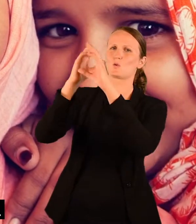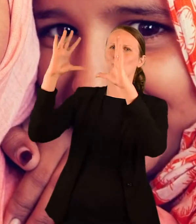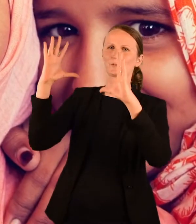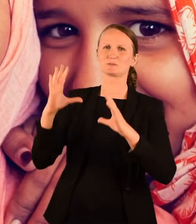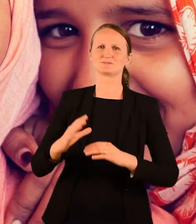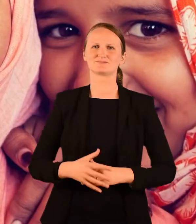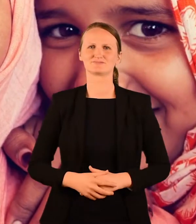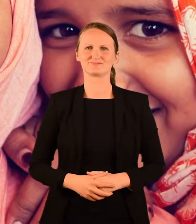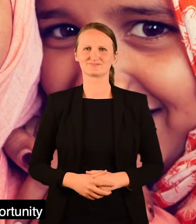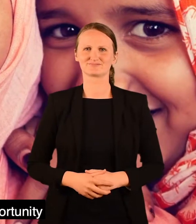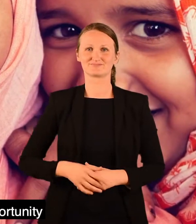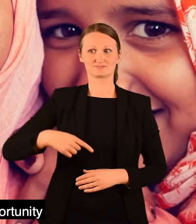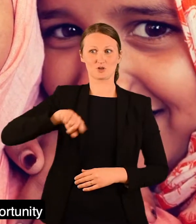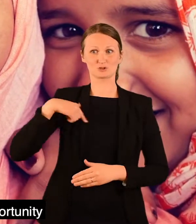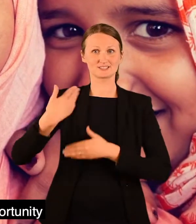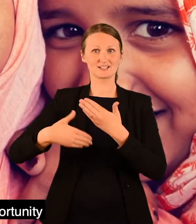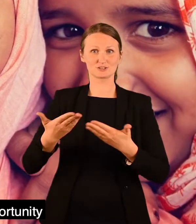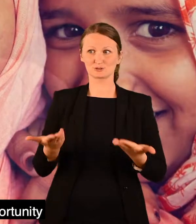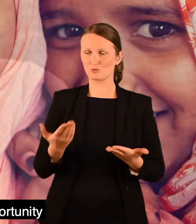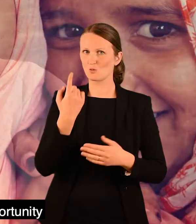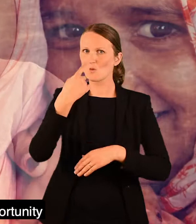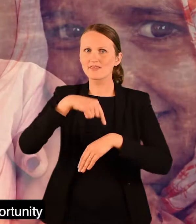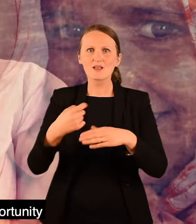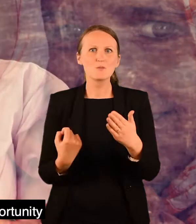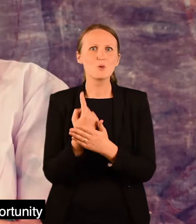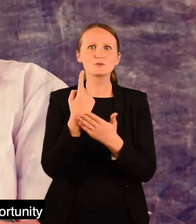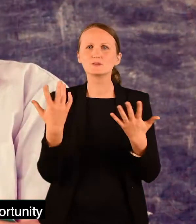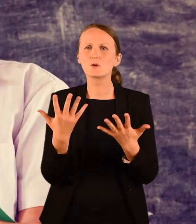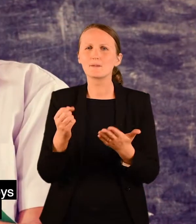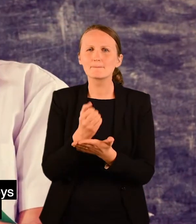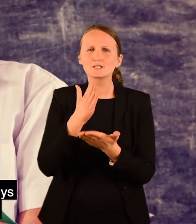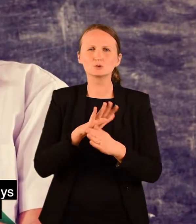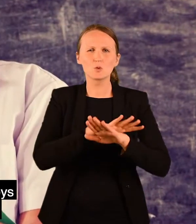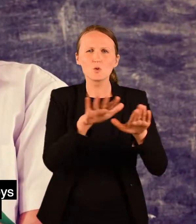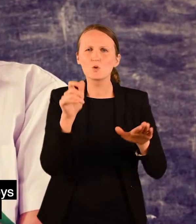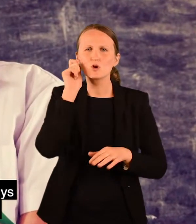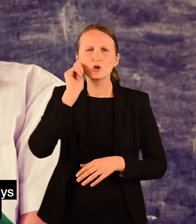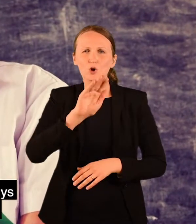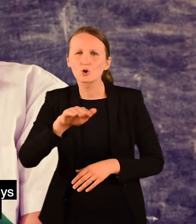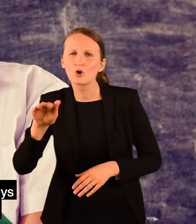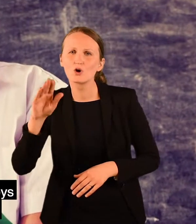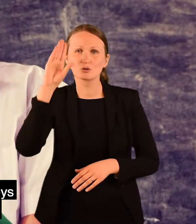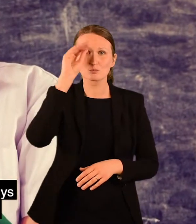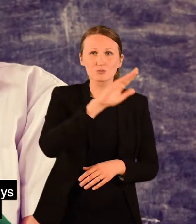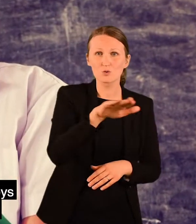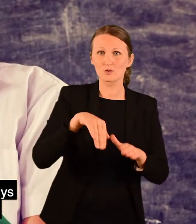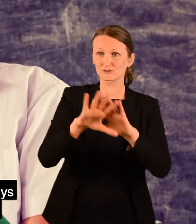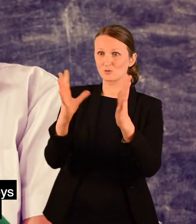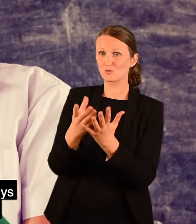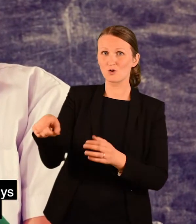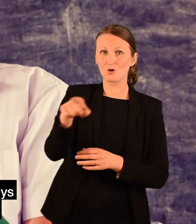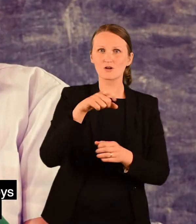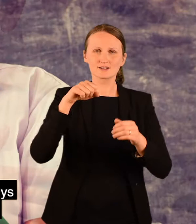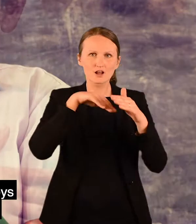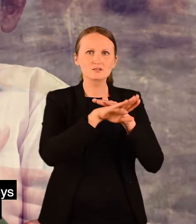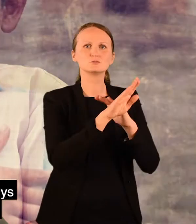hope. We have a once-in-a-generation opportunity to make sure all the girls and boys in the